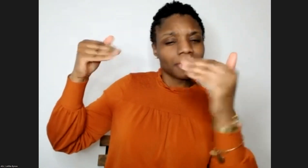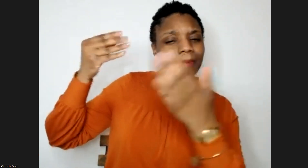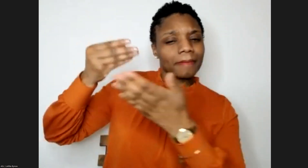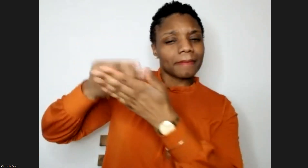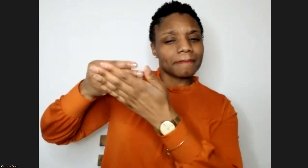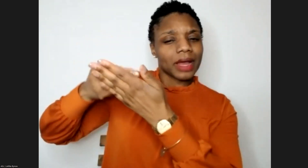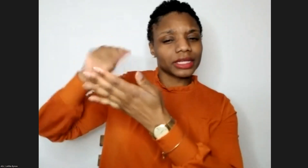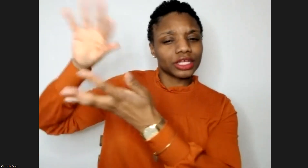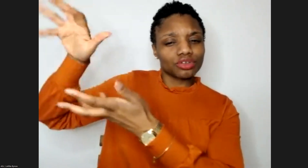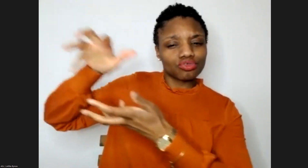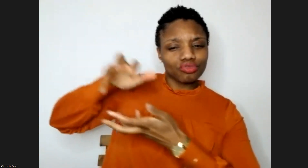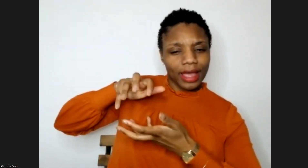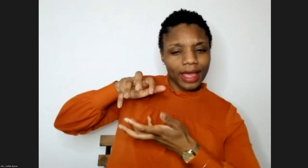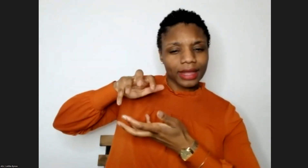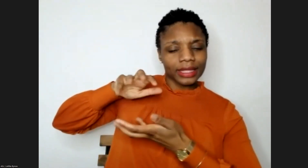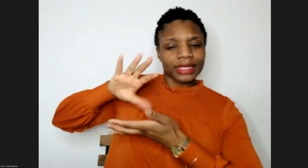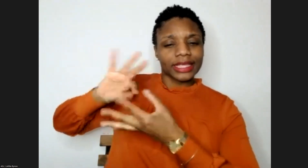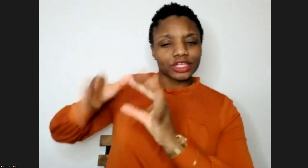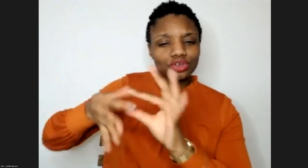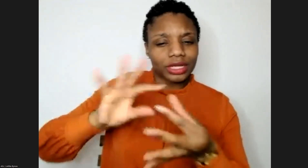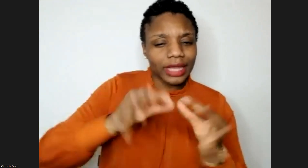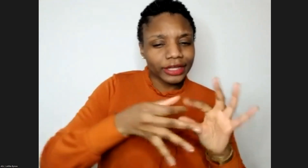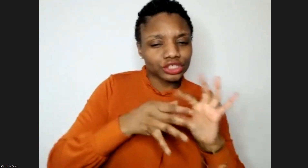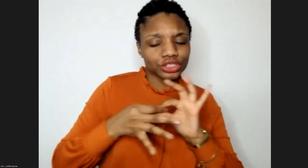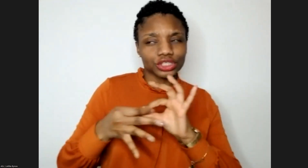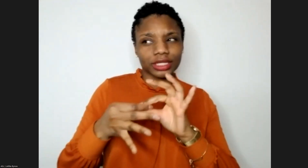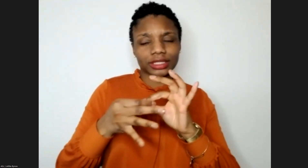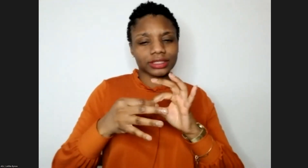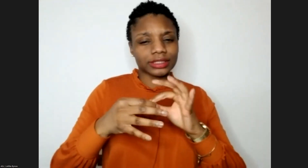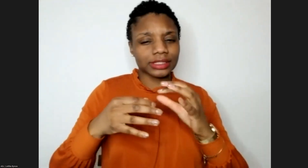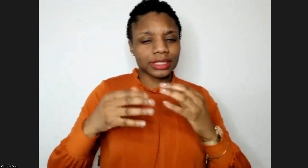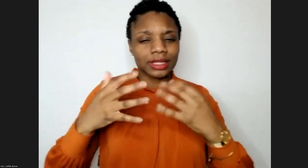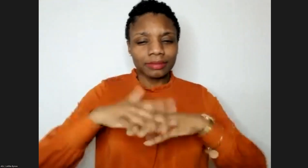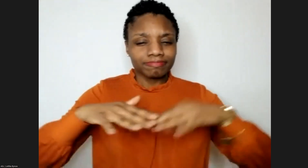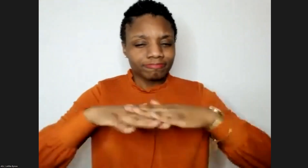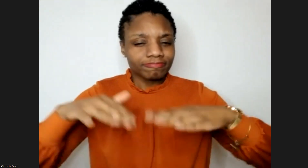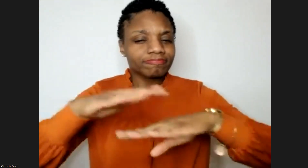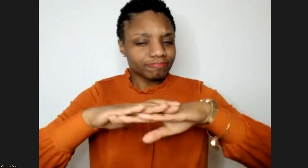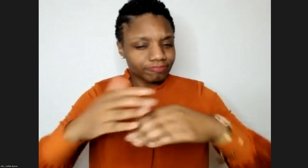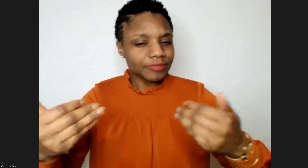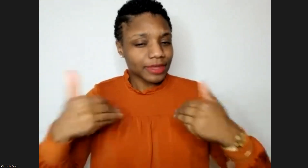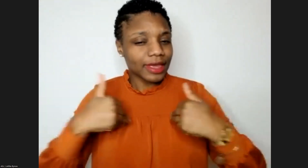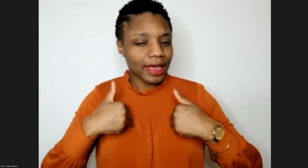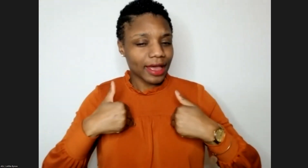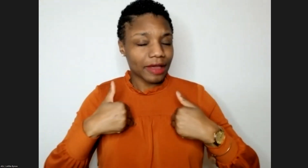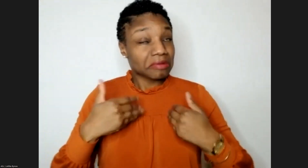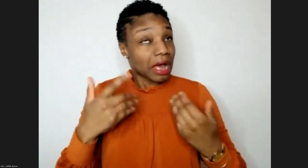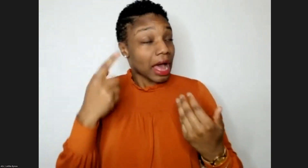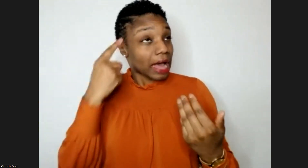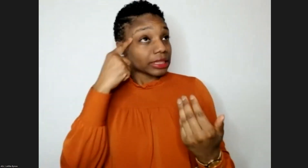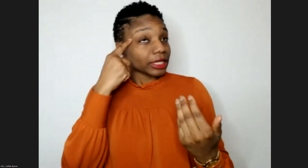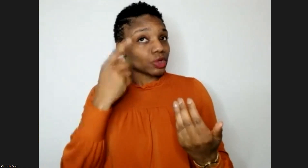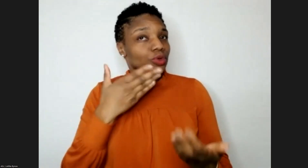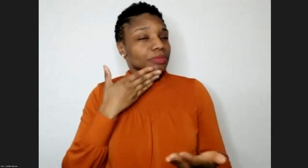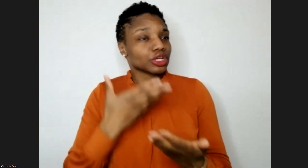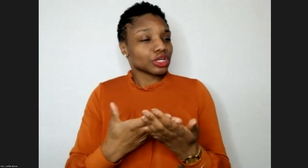and the interconnection of all these different actions and infrastructure and so forth and so on. I guess it would be nice if everybody had the